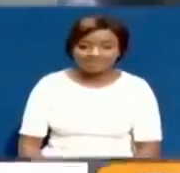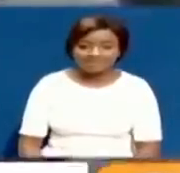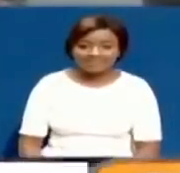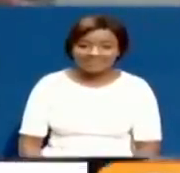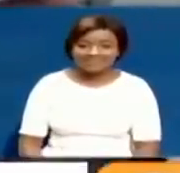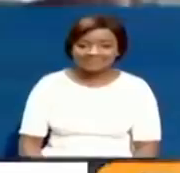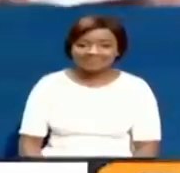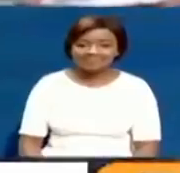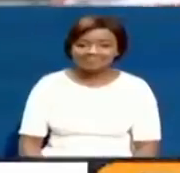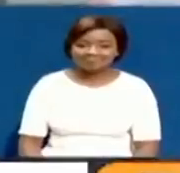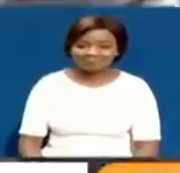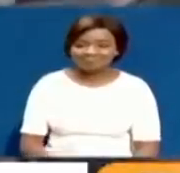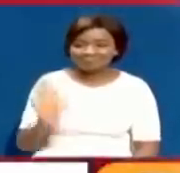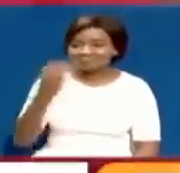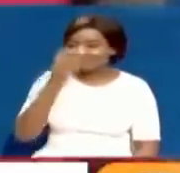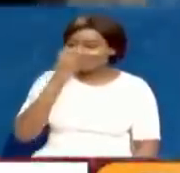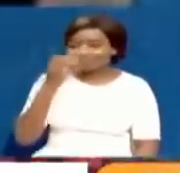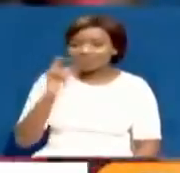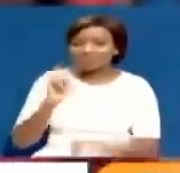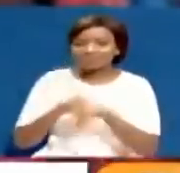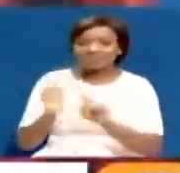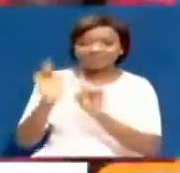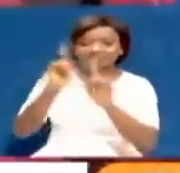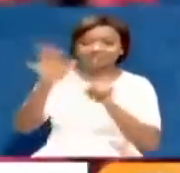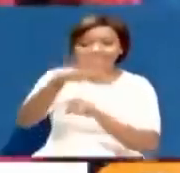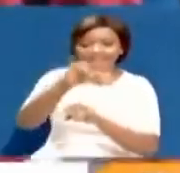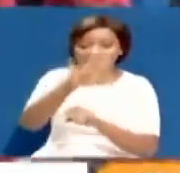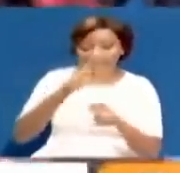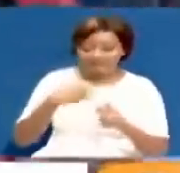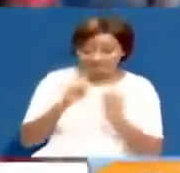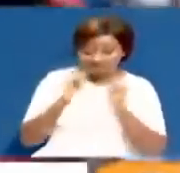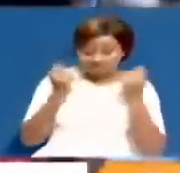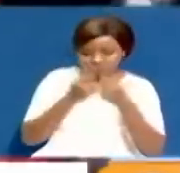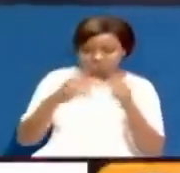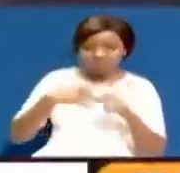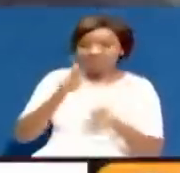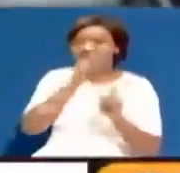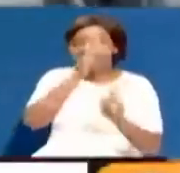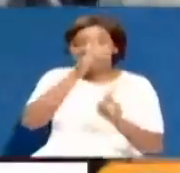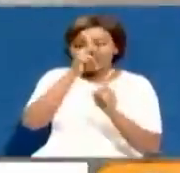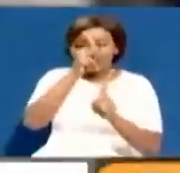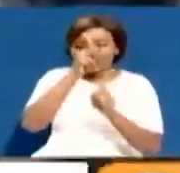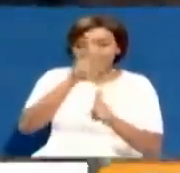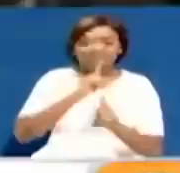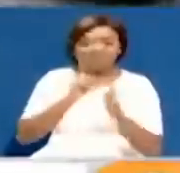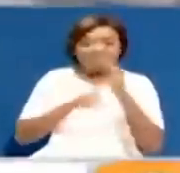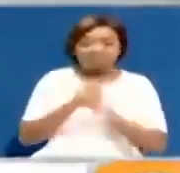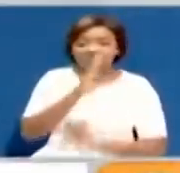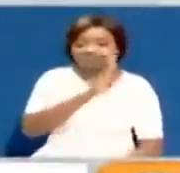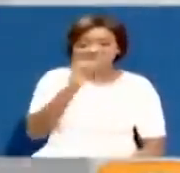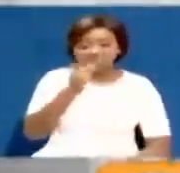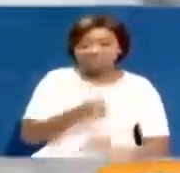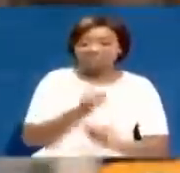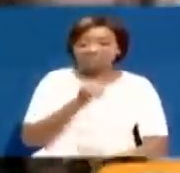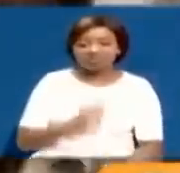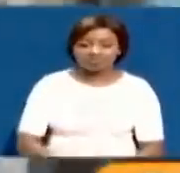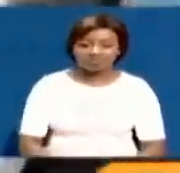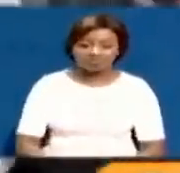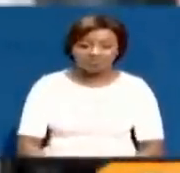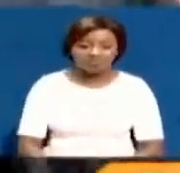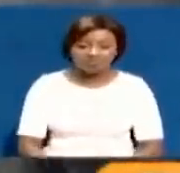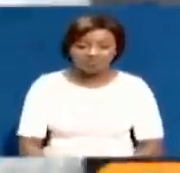The deputy president's team encountered heckling at Engineer with a small group chanting pro-BBI slogans. Rakamwigai, Citizen TV.